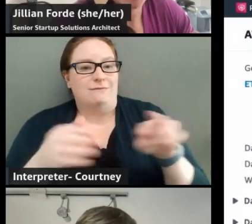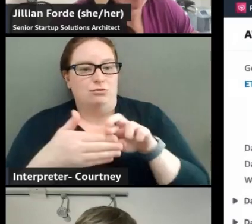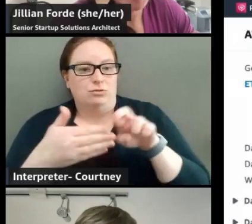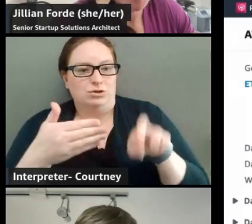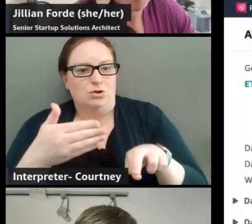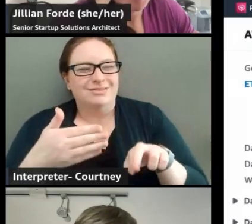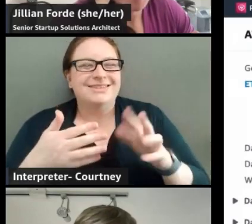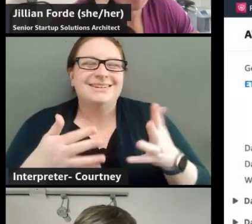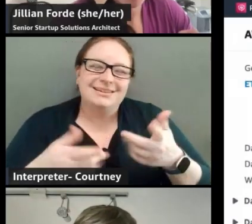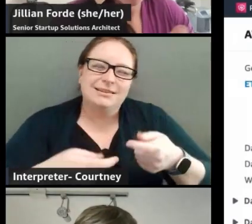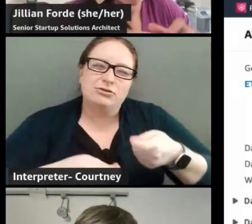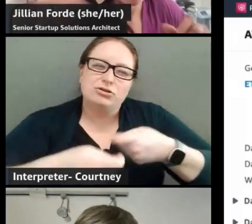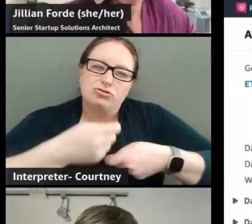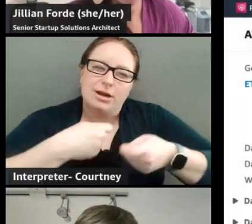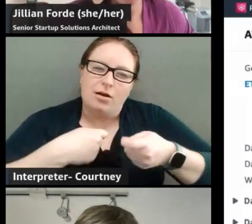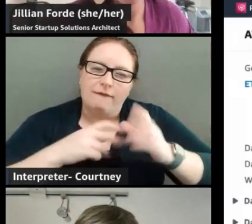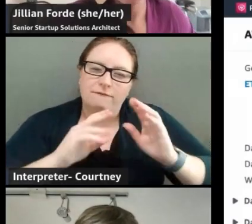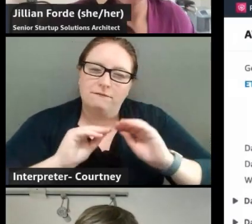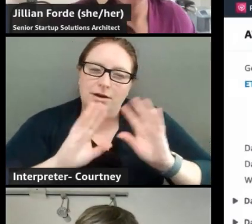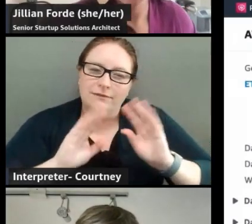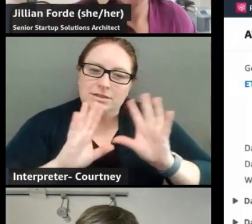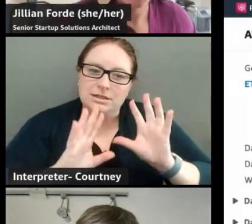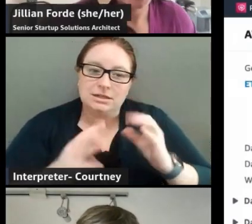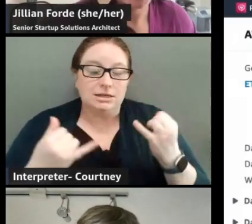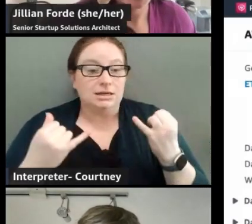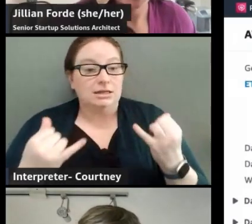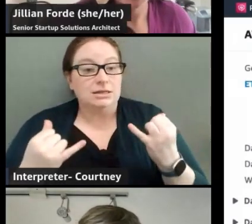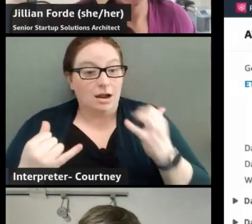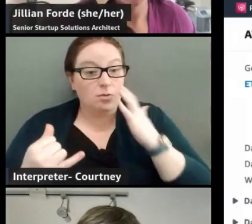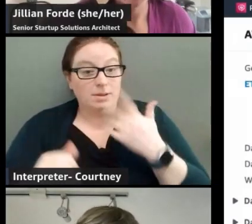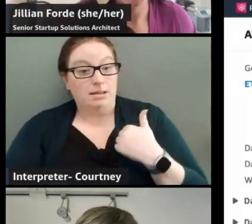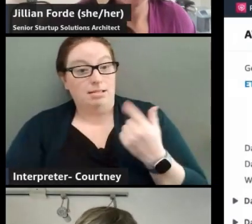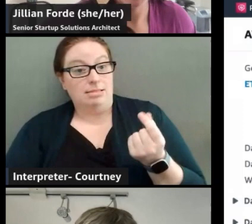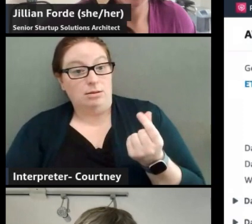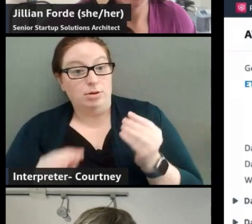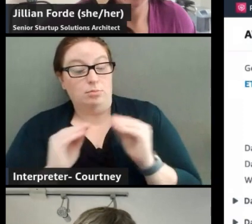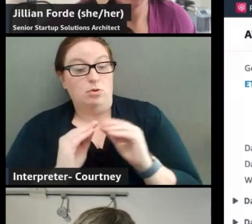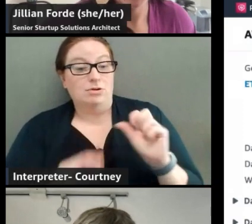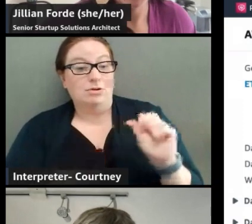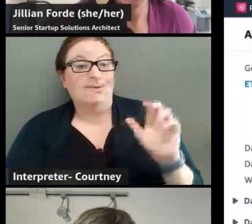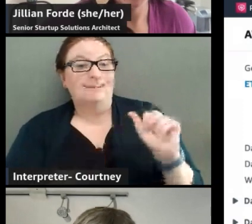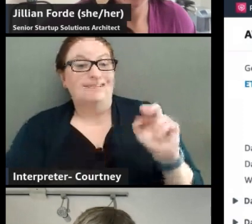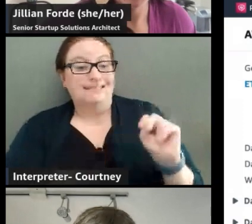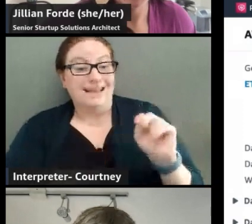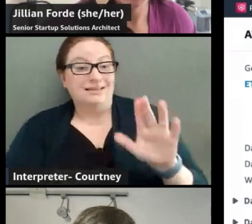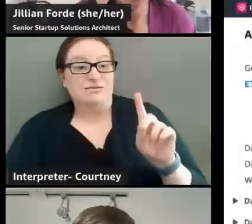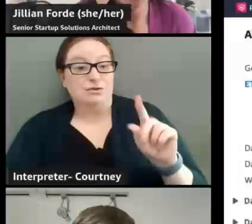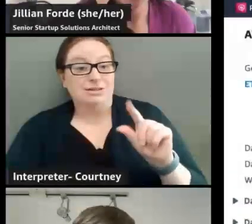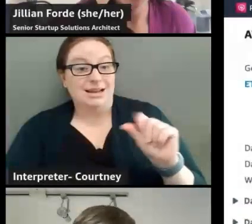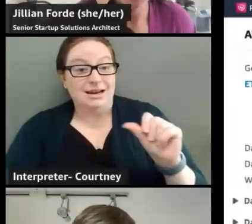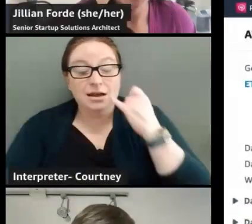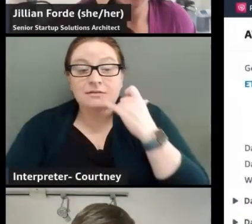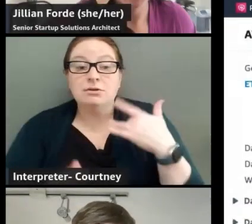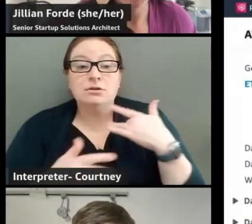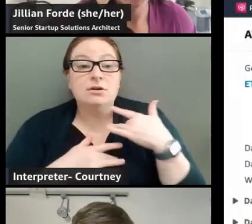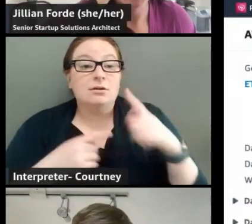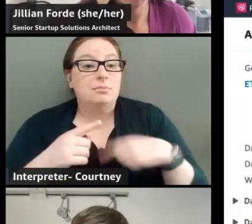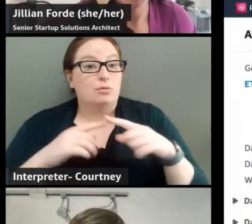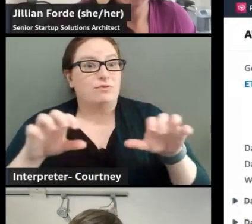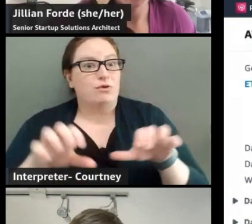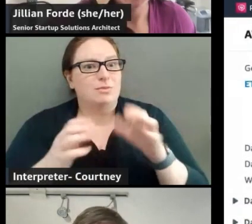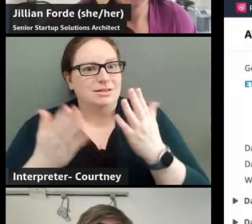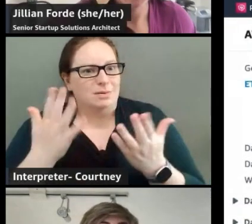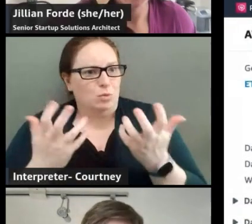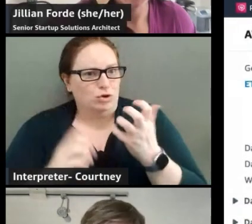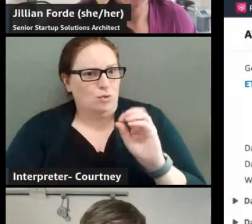obviously, right? We are now going to be taking a little bit more scans of your data. So if you're worried about performance, you may want to turn it off. Although